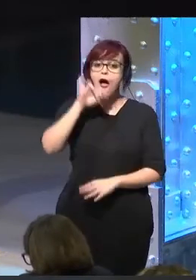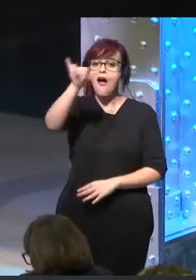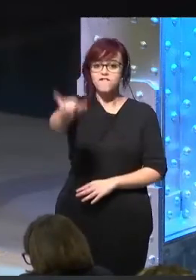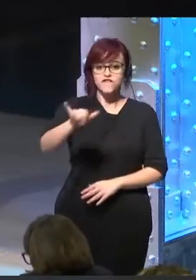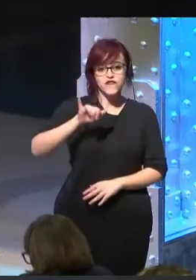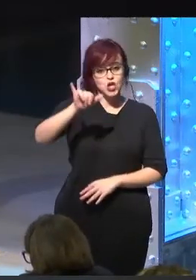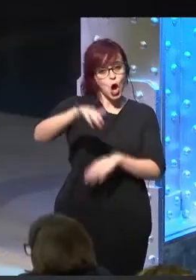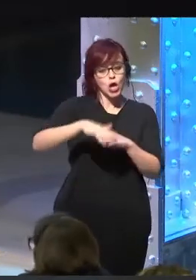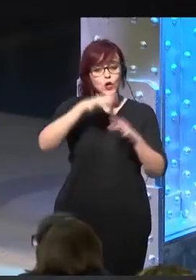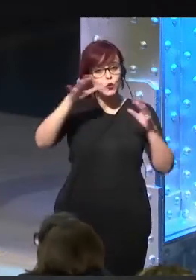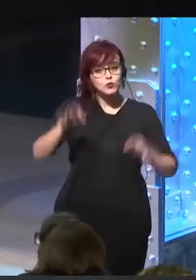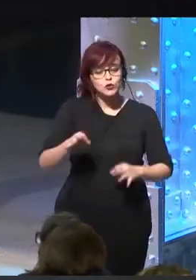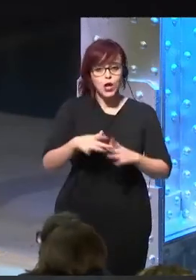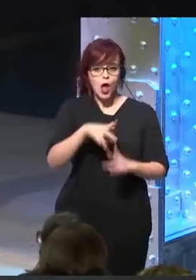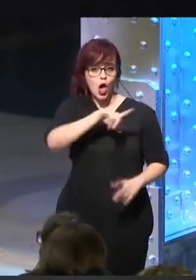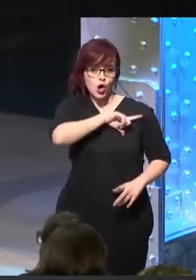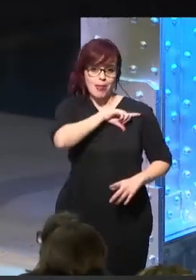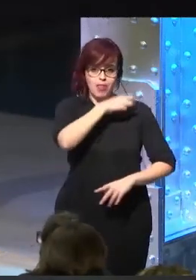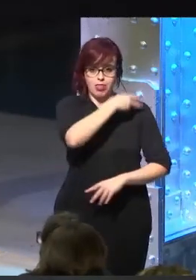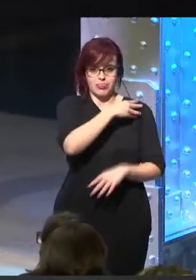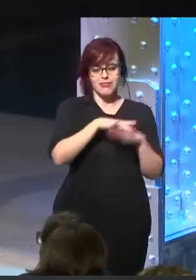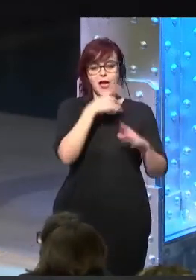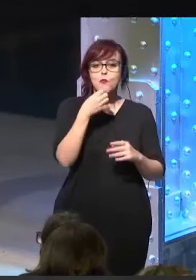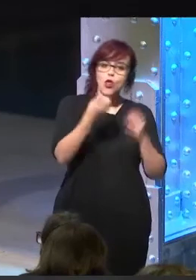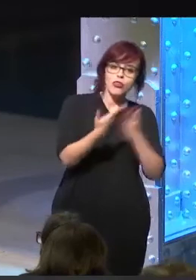captain says, "Good morning, ladies and gentlemen," and it was a woman.